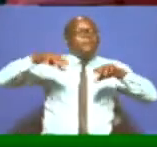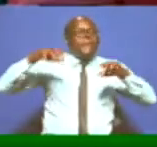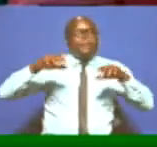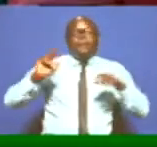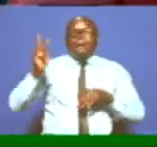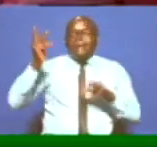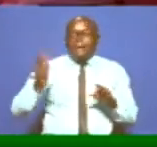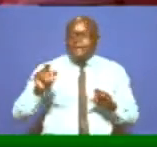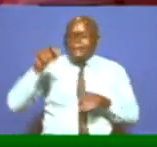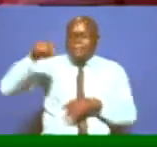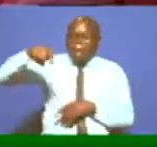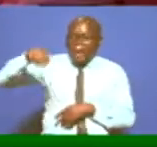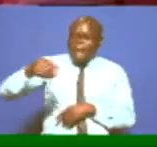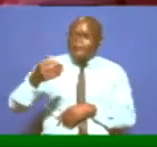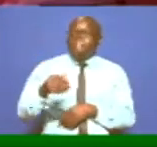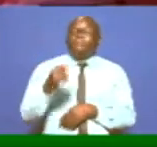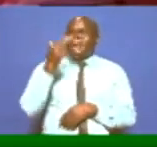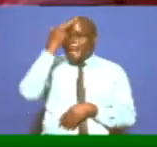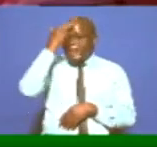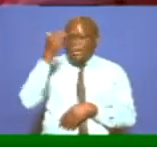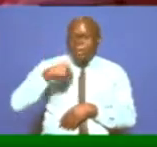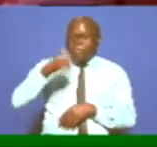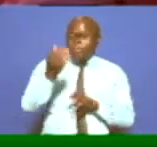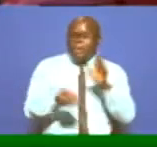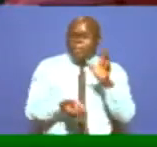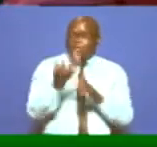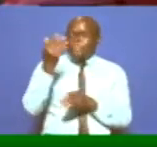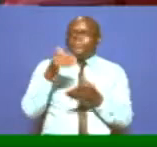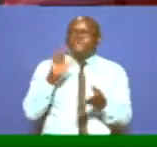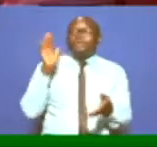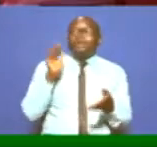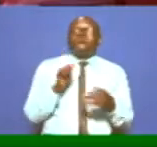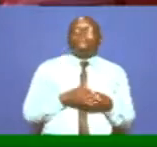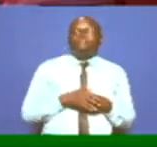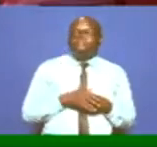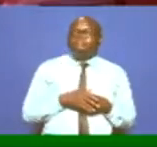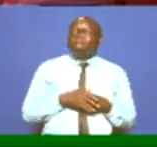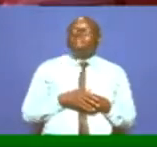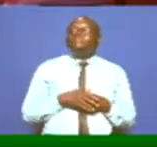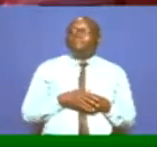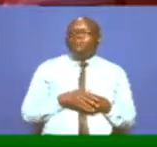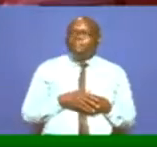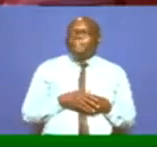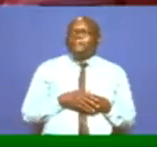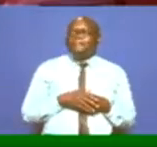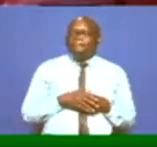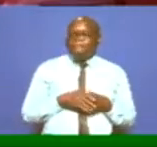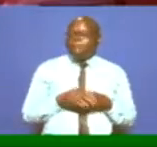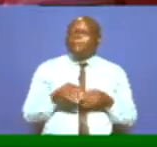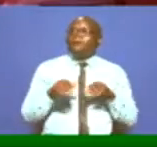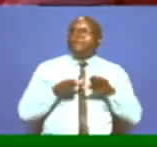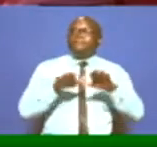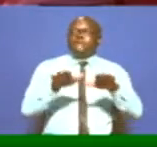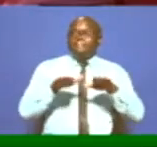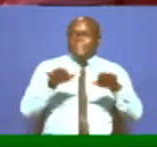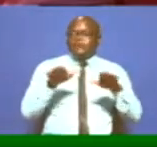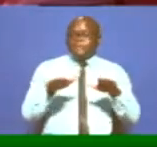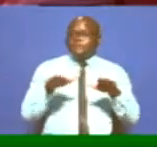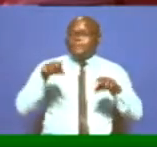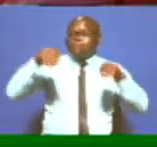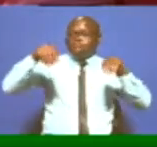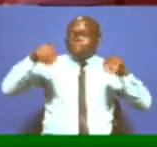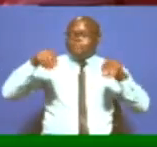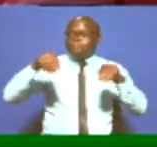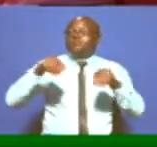In Narok, we are the highest producers of barley, second highest producers of wheat, which consume the